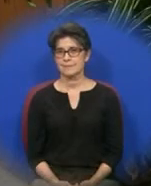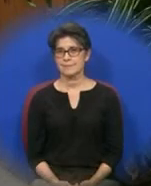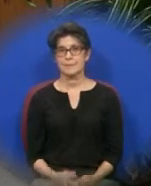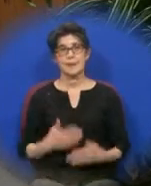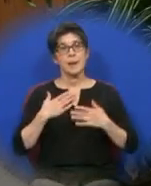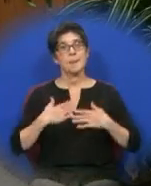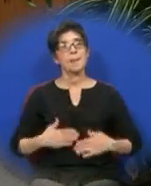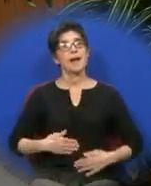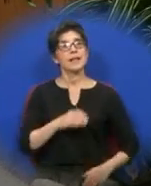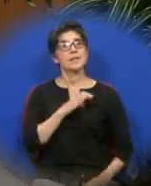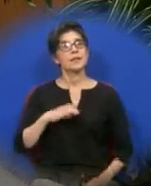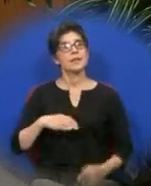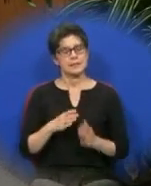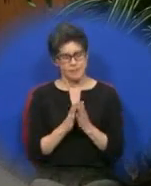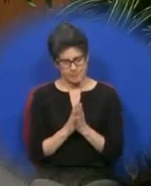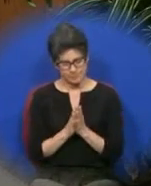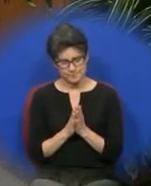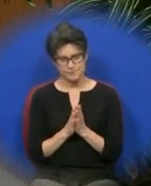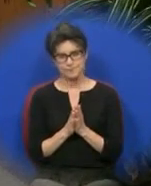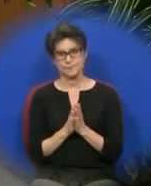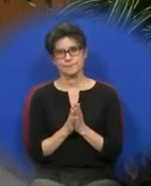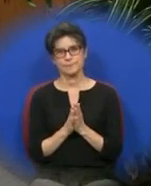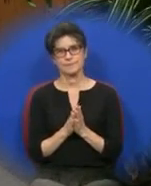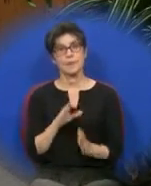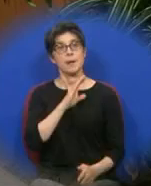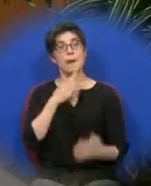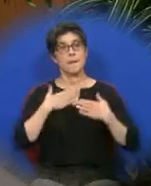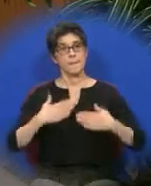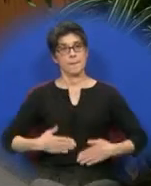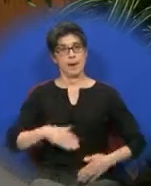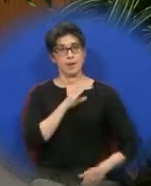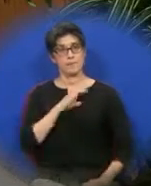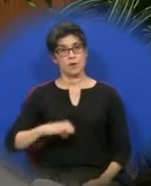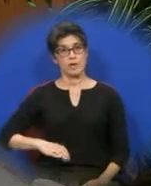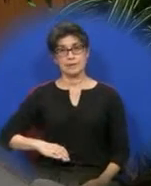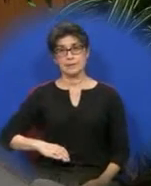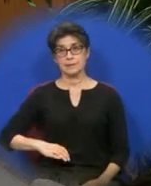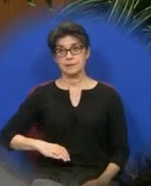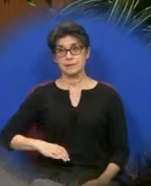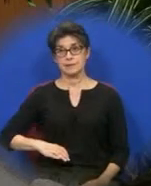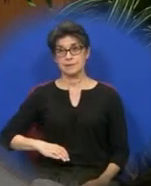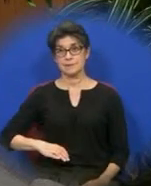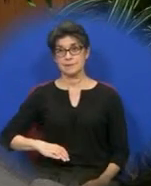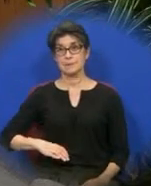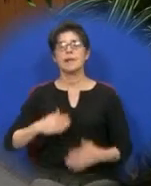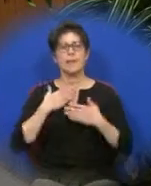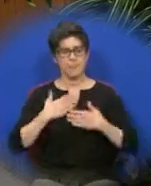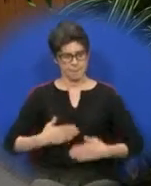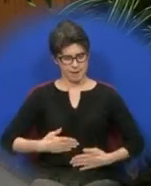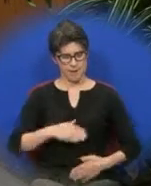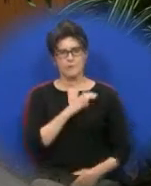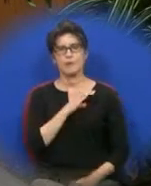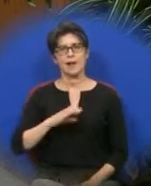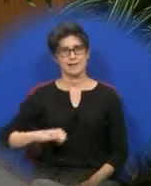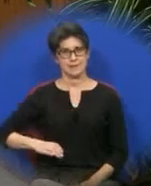The body of Christ. Amen. The body of Christ. The body of Christ.